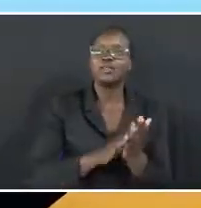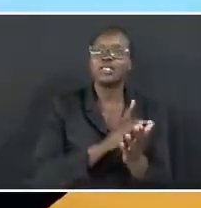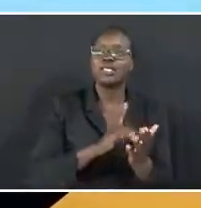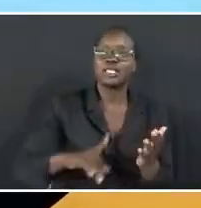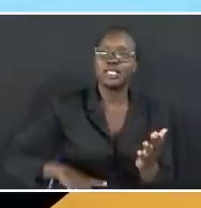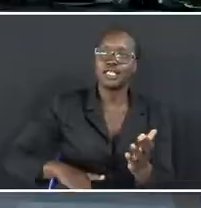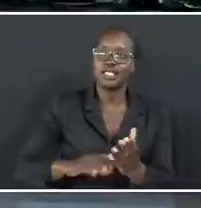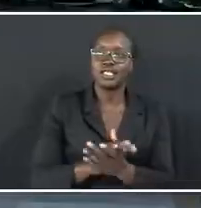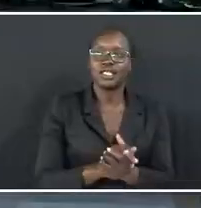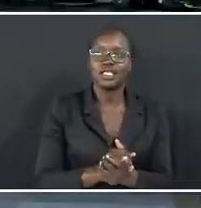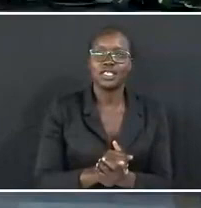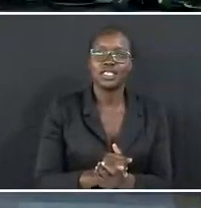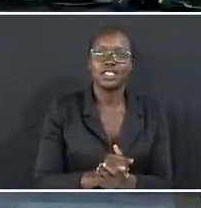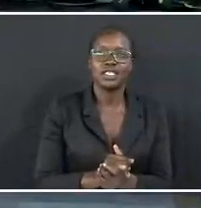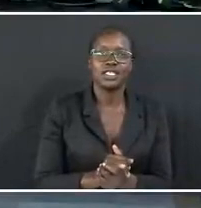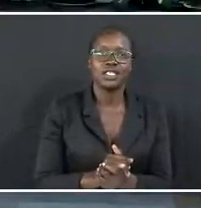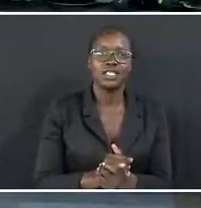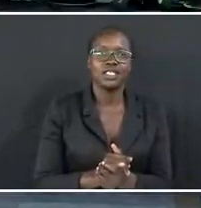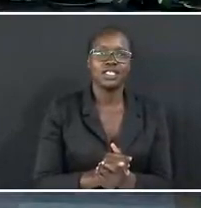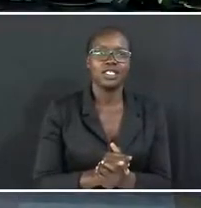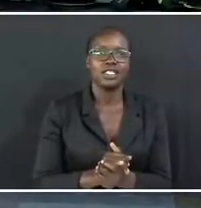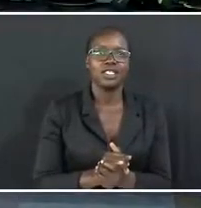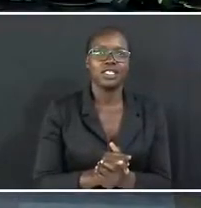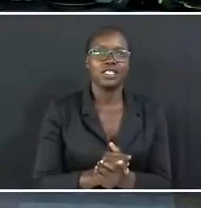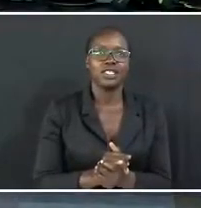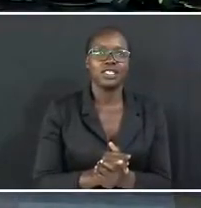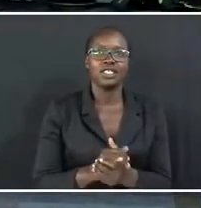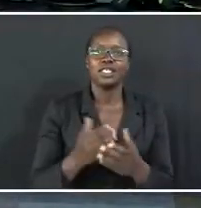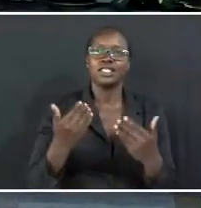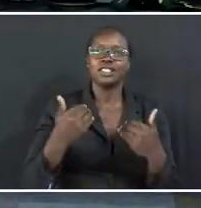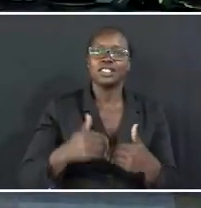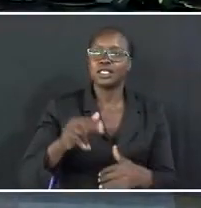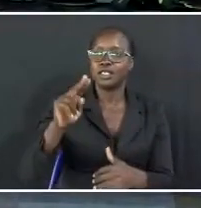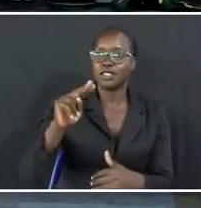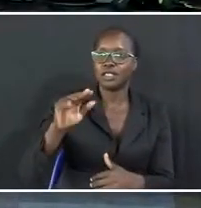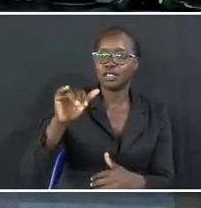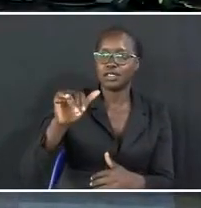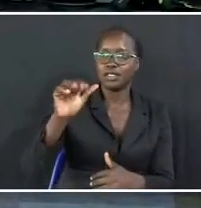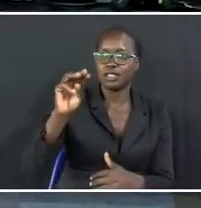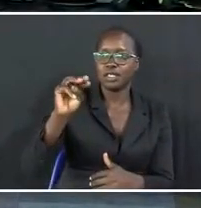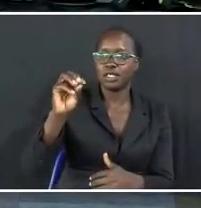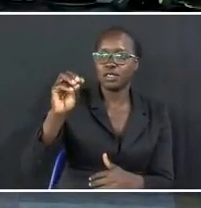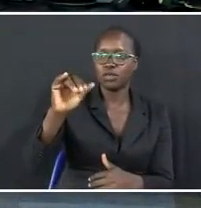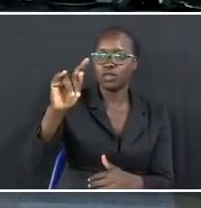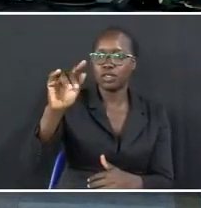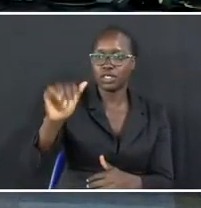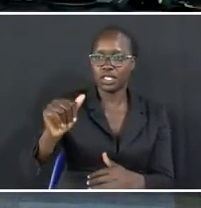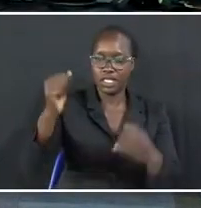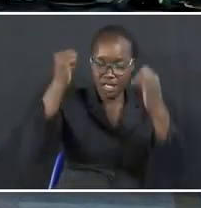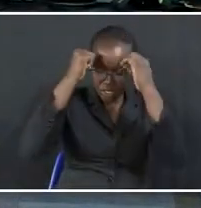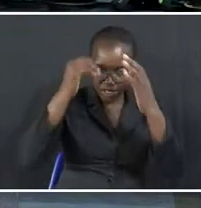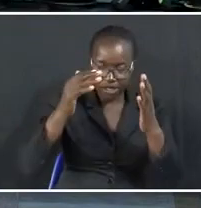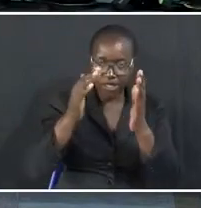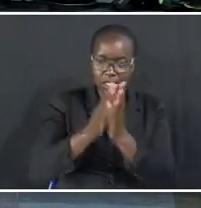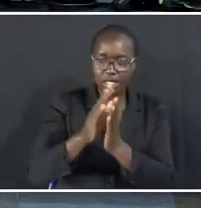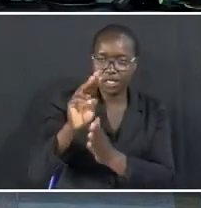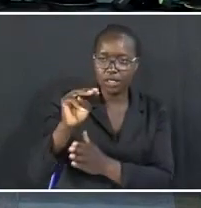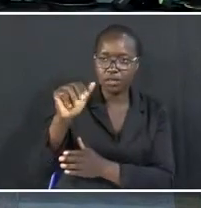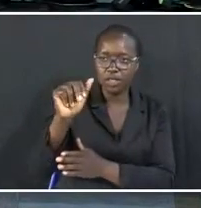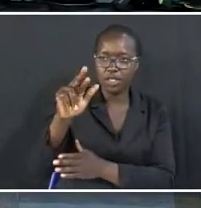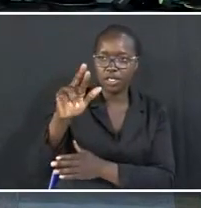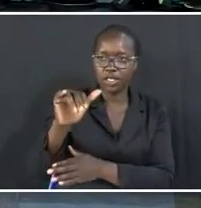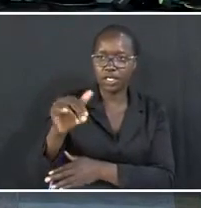again. Yes, I am Jannel Nyamoita, Nyamiaka, a student at Mary Hill Girls